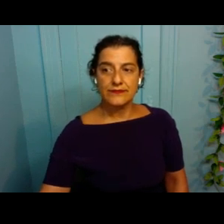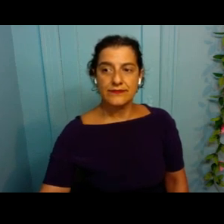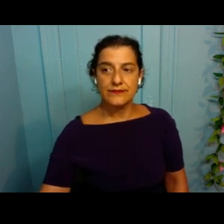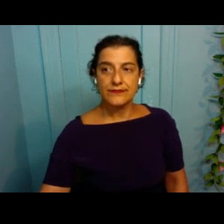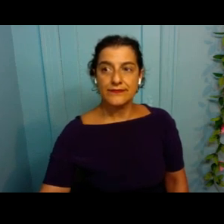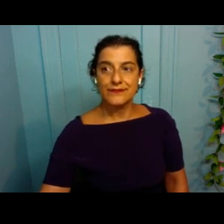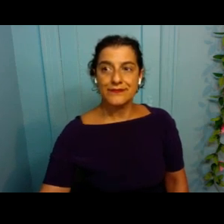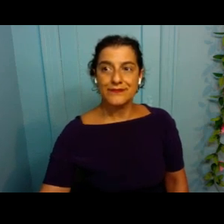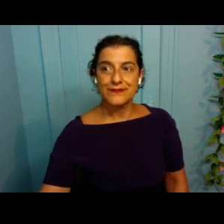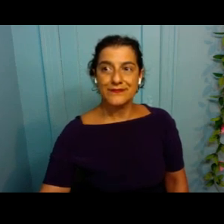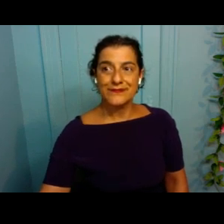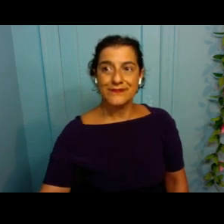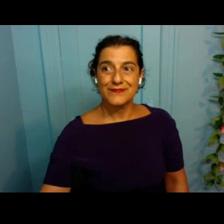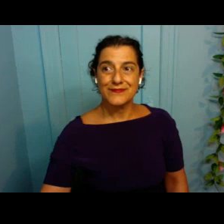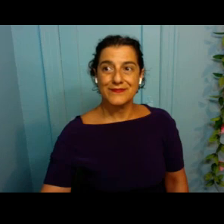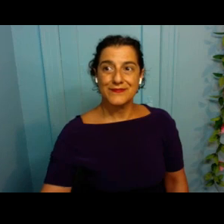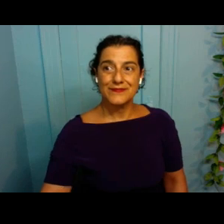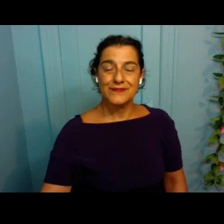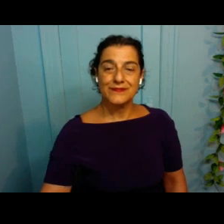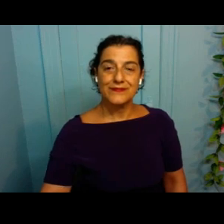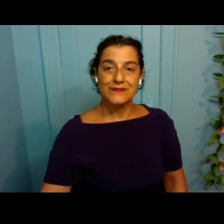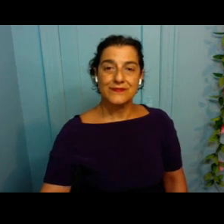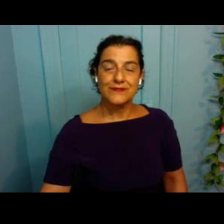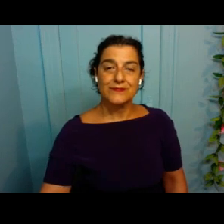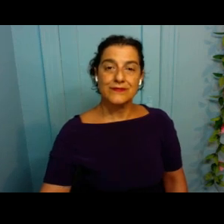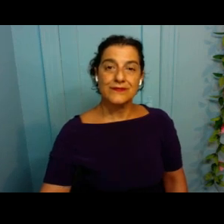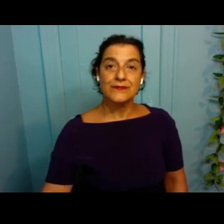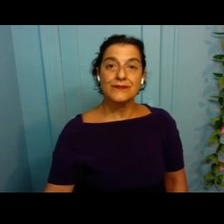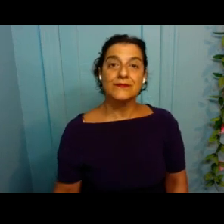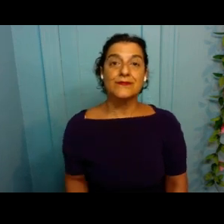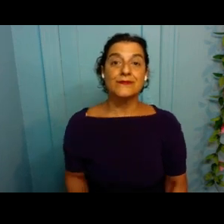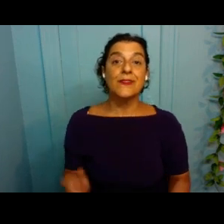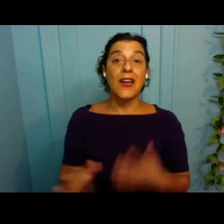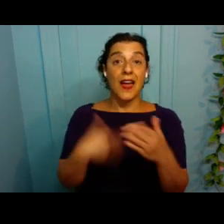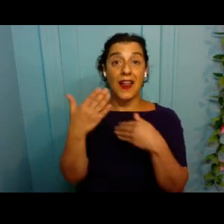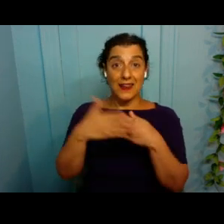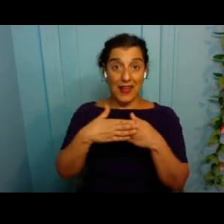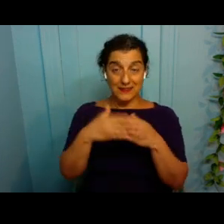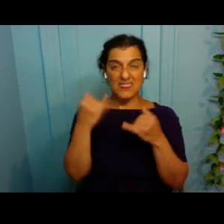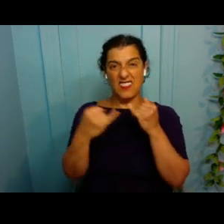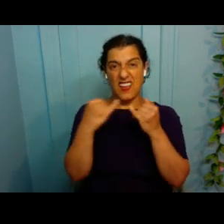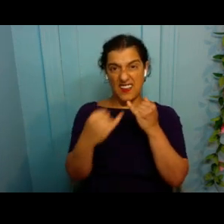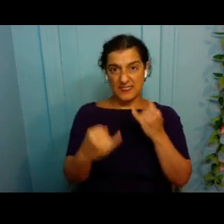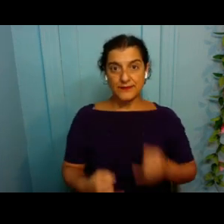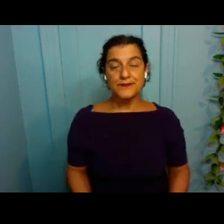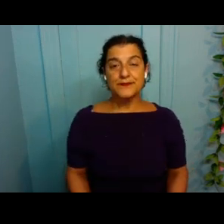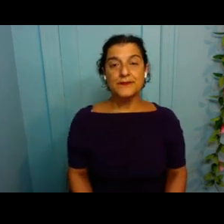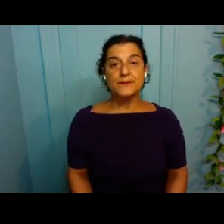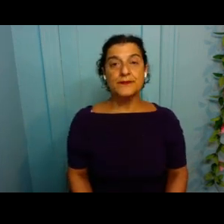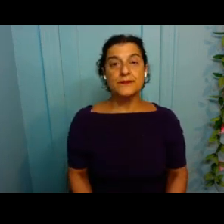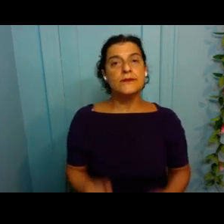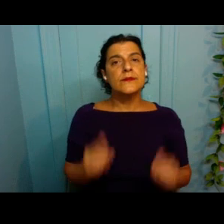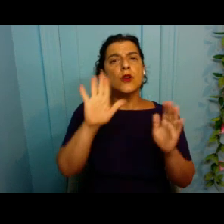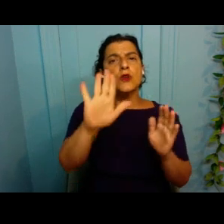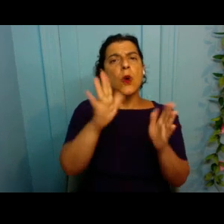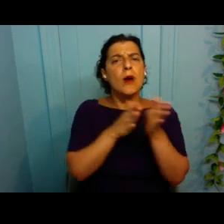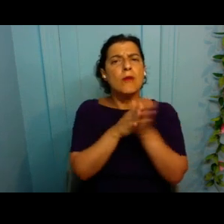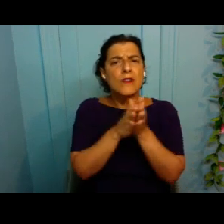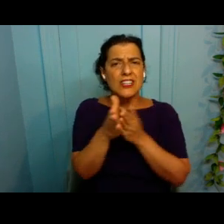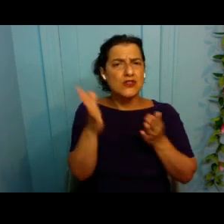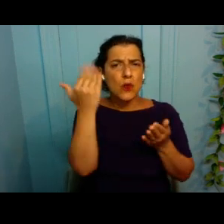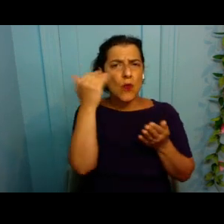Asia/Oceania. So I'm going to hide this poll and then just open the last one, which asks, what is your motivation